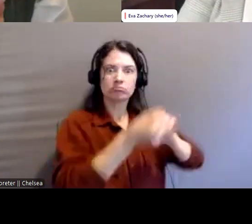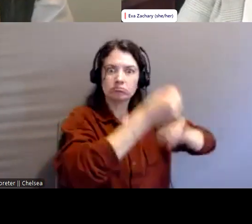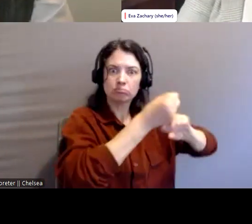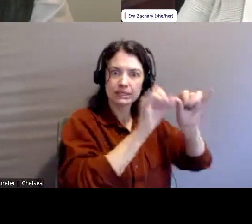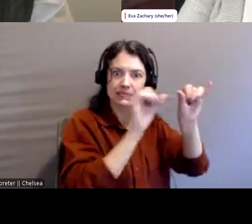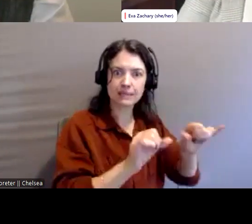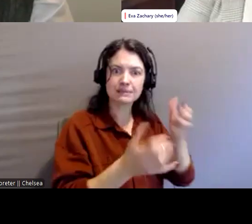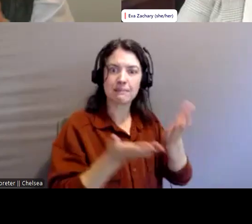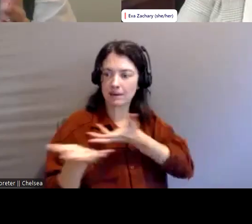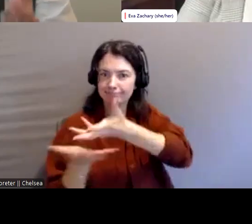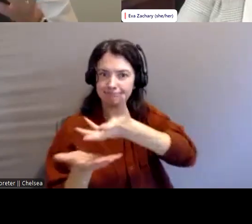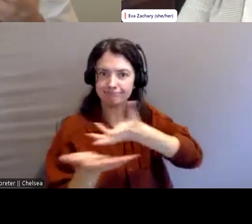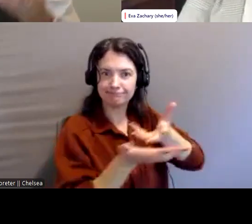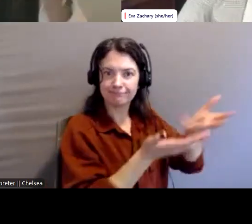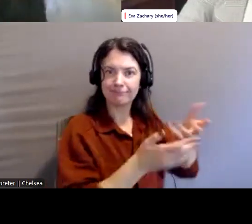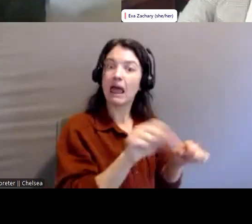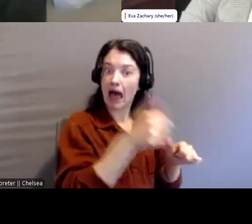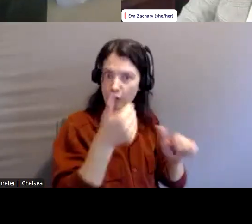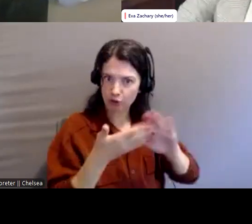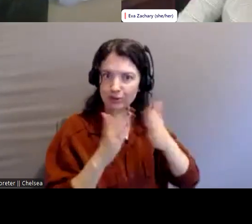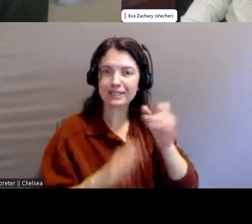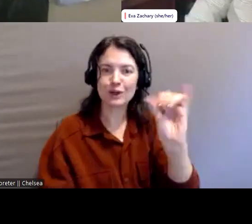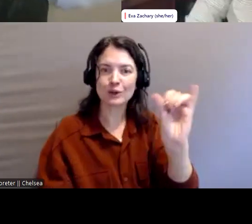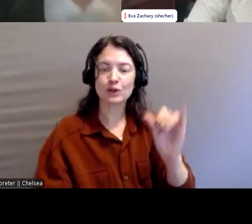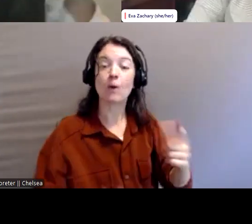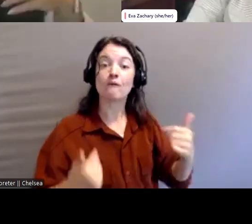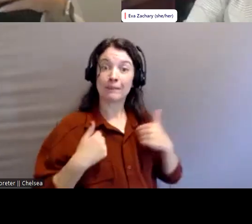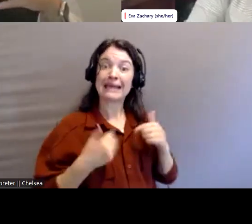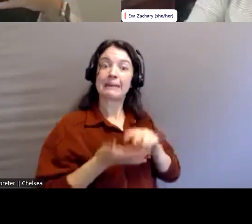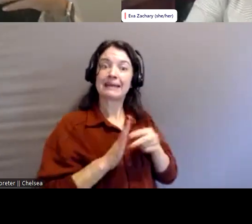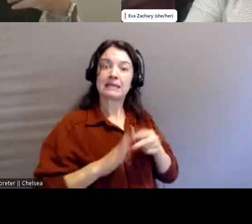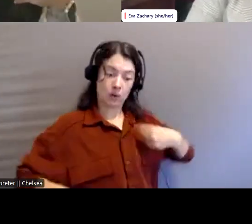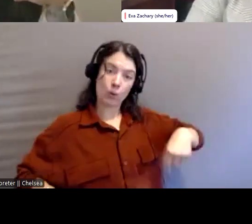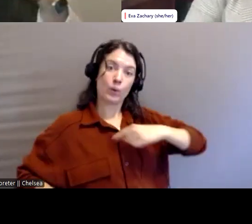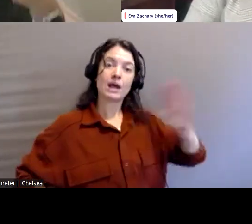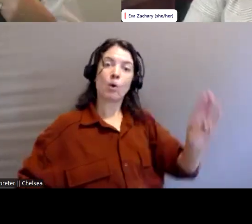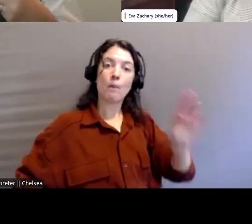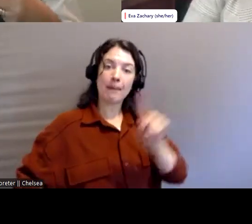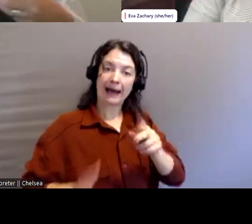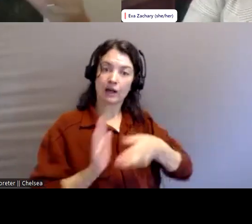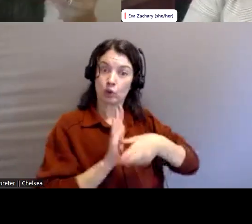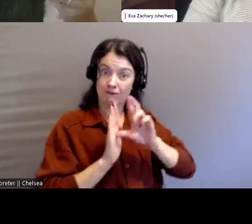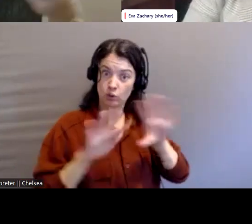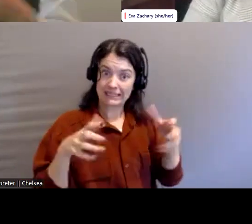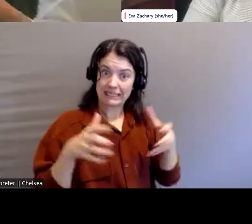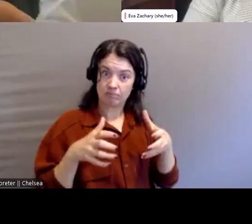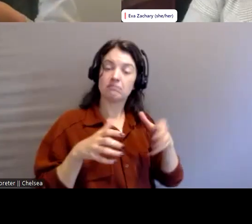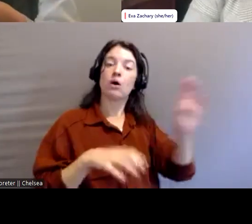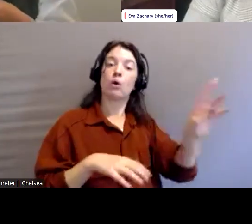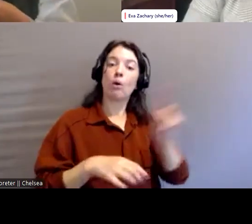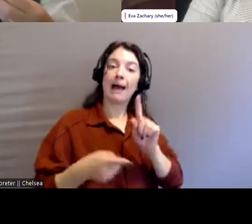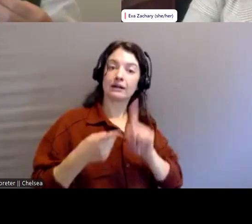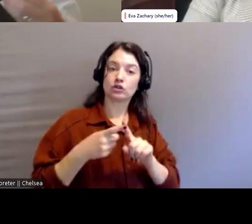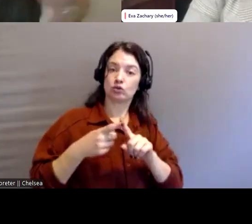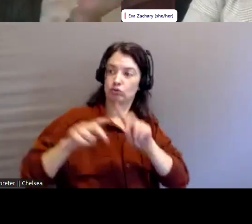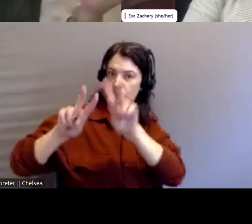with similar communities. So for me, it's about revisiting, reframing, and being willing to modify how